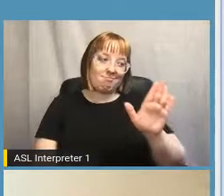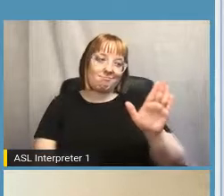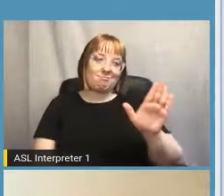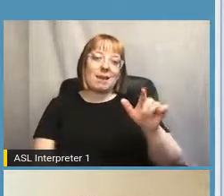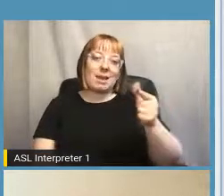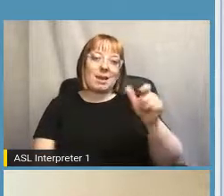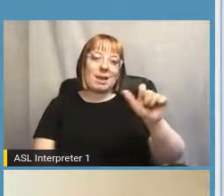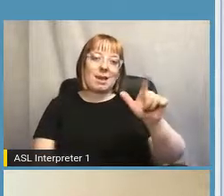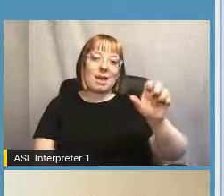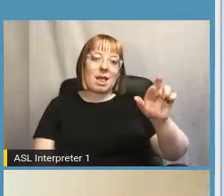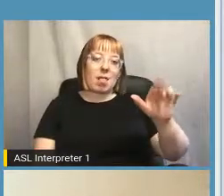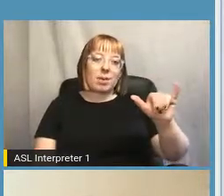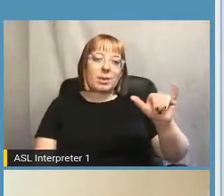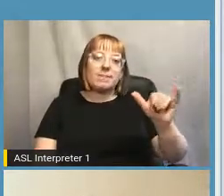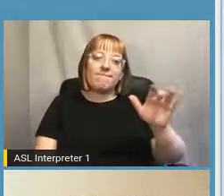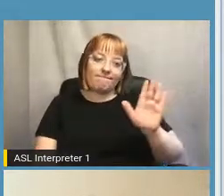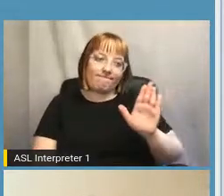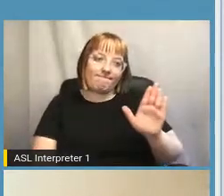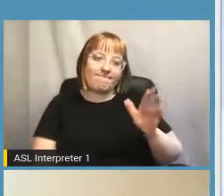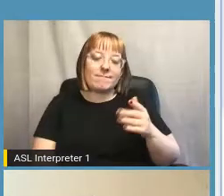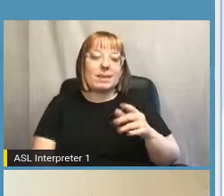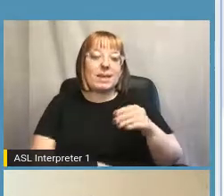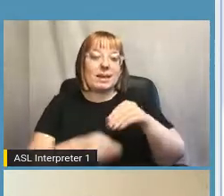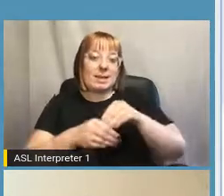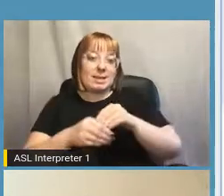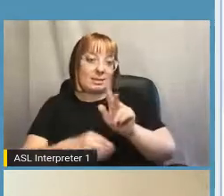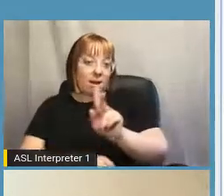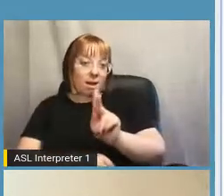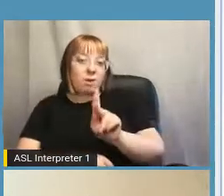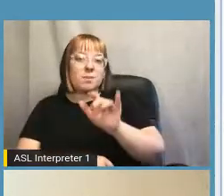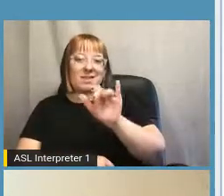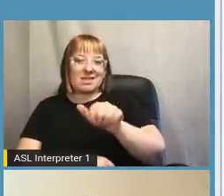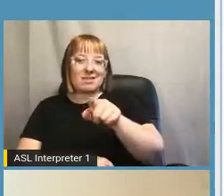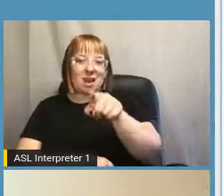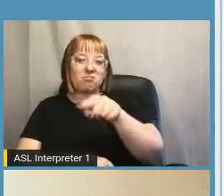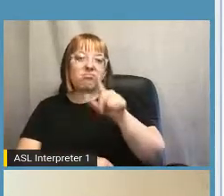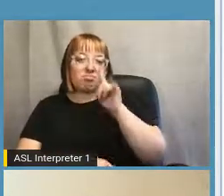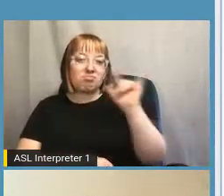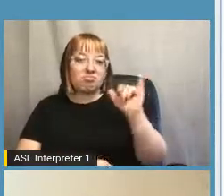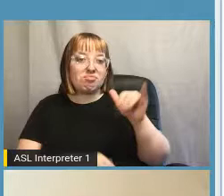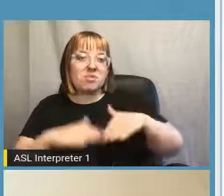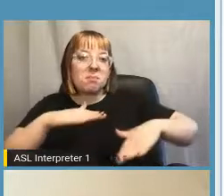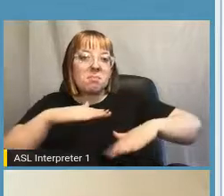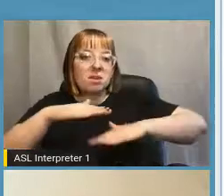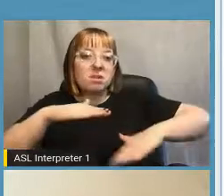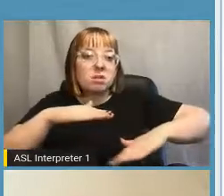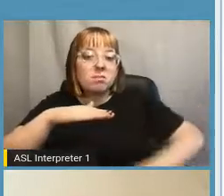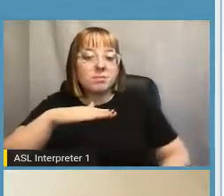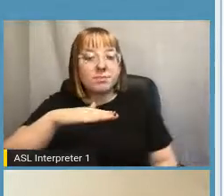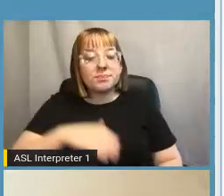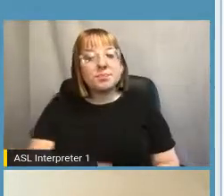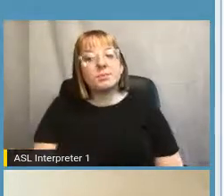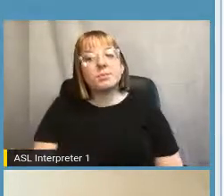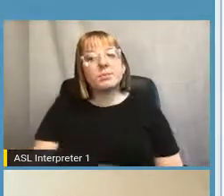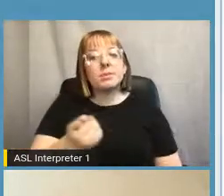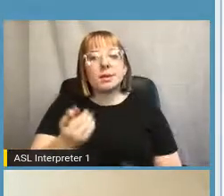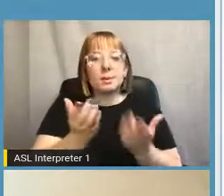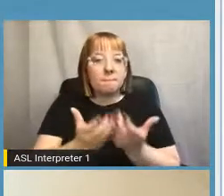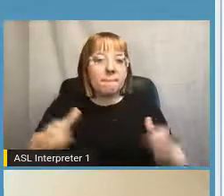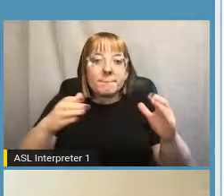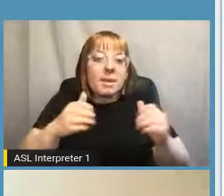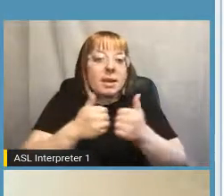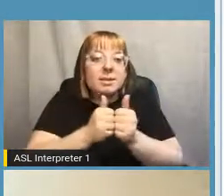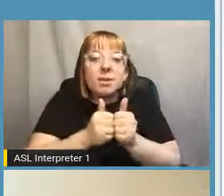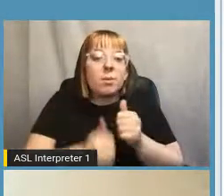of space that's given to you in Kunst Matrix. Same thing for here. This is a basket with